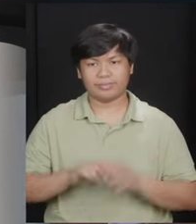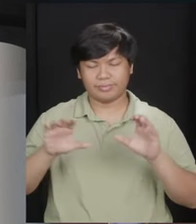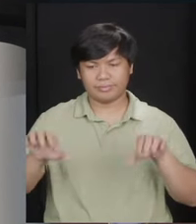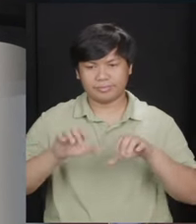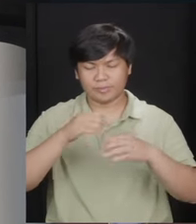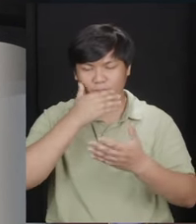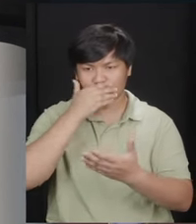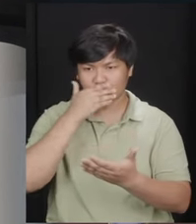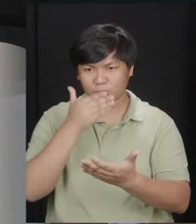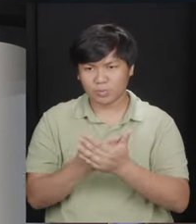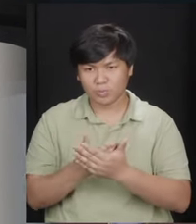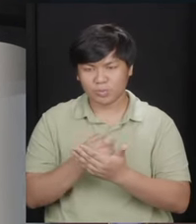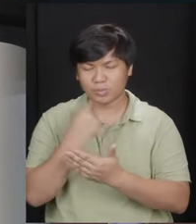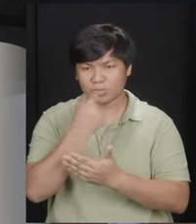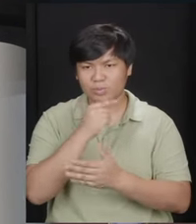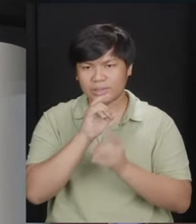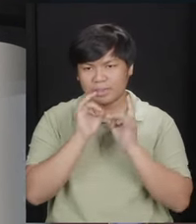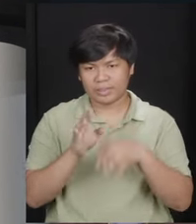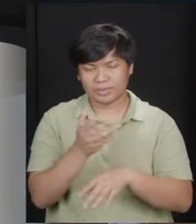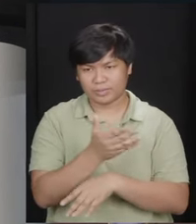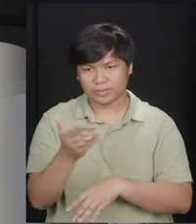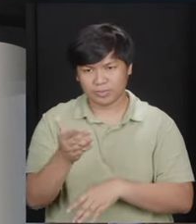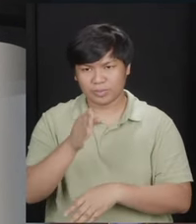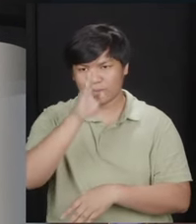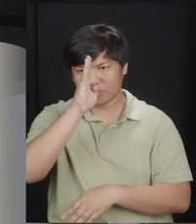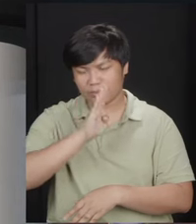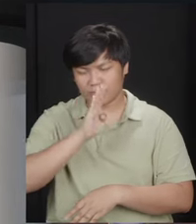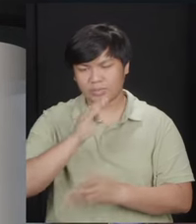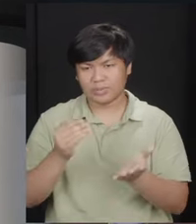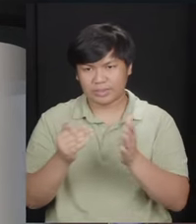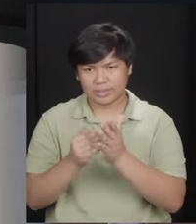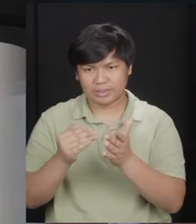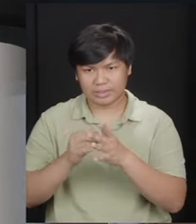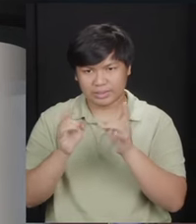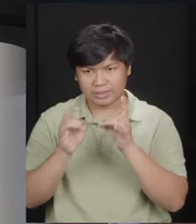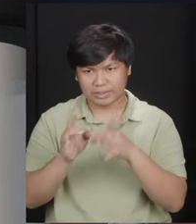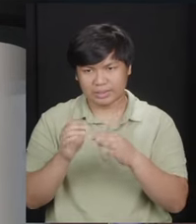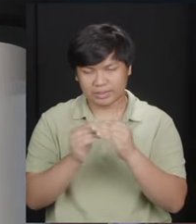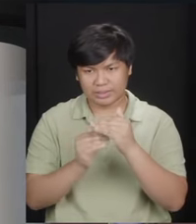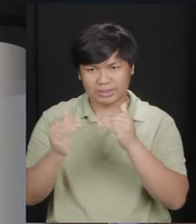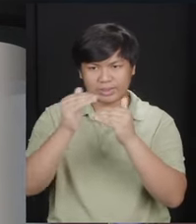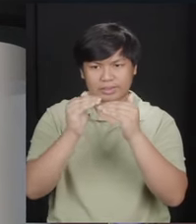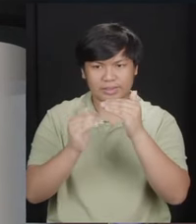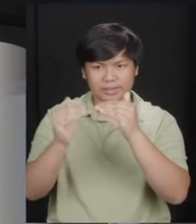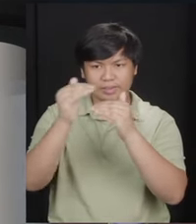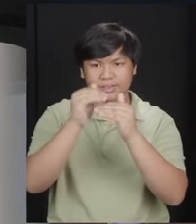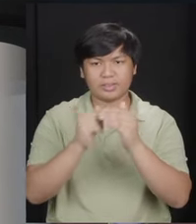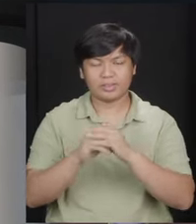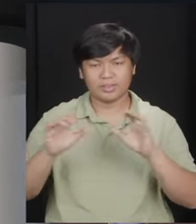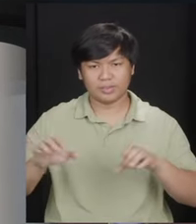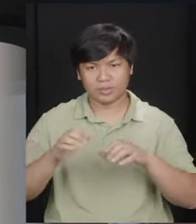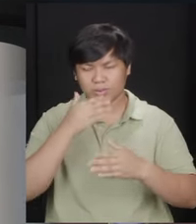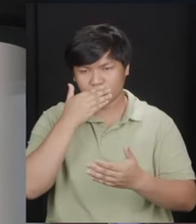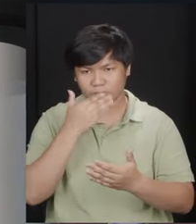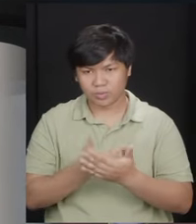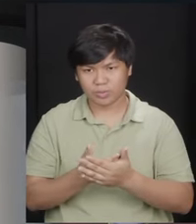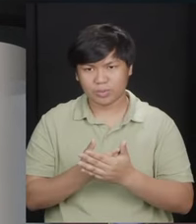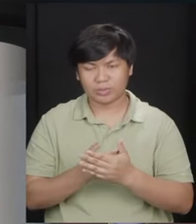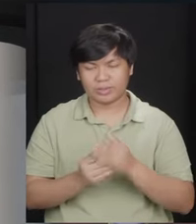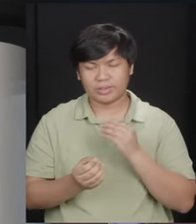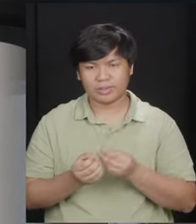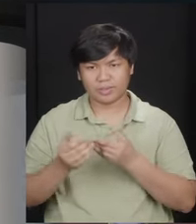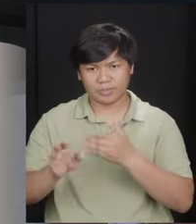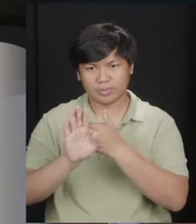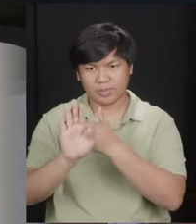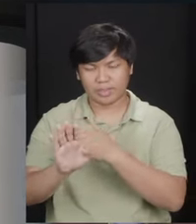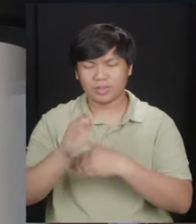to those who hate you. Break any cycle of hate escalating by doing good and returning good for evil.